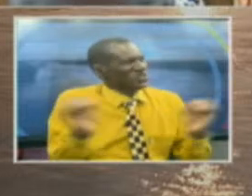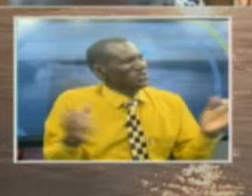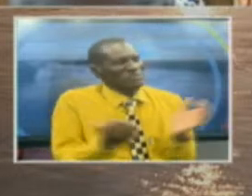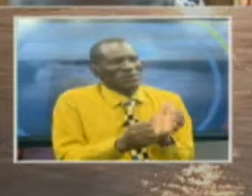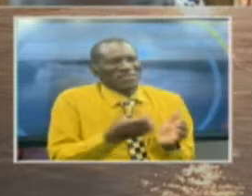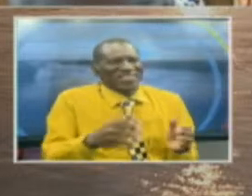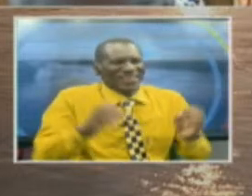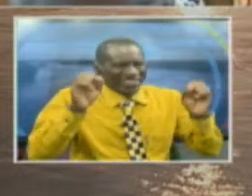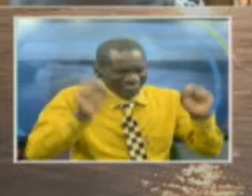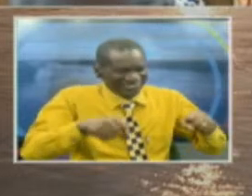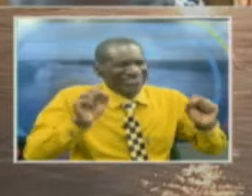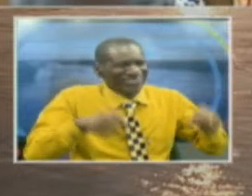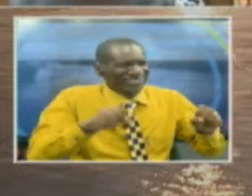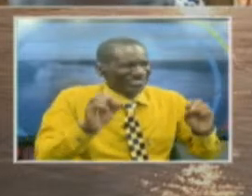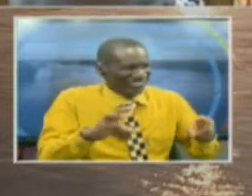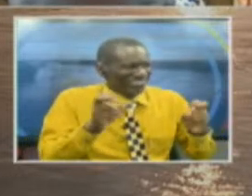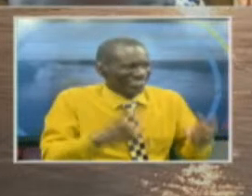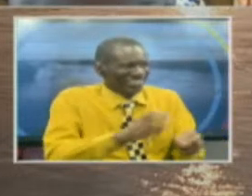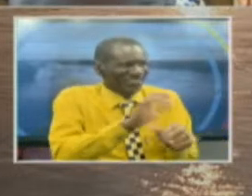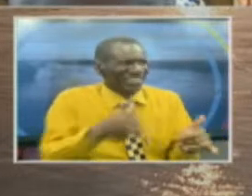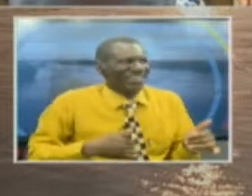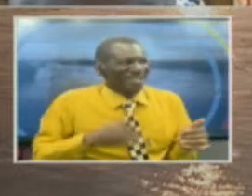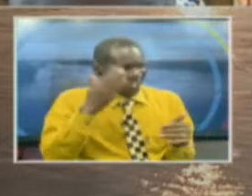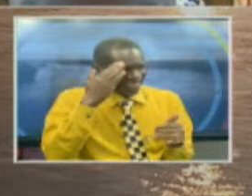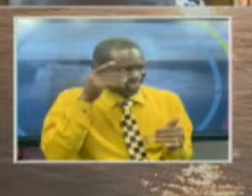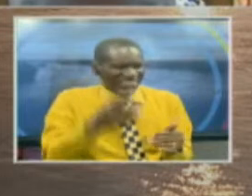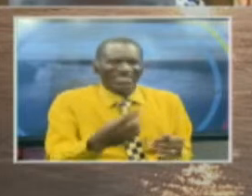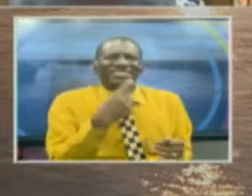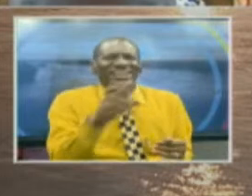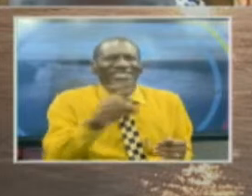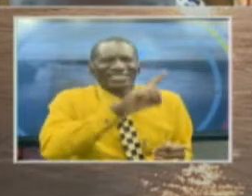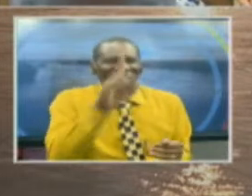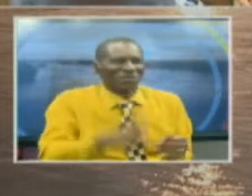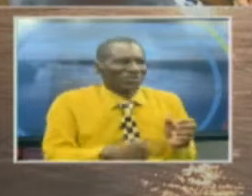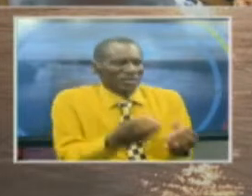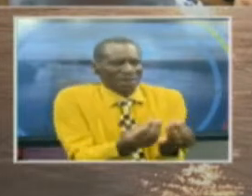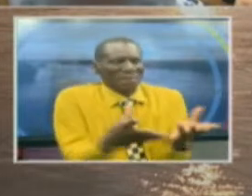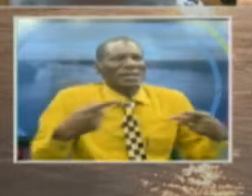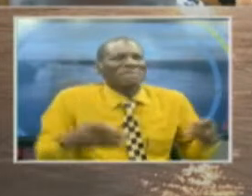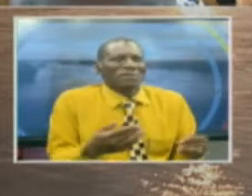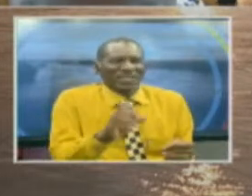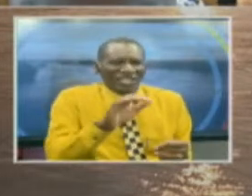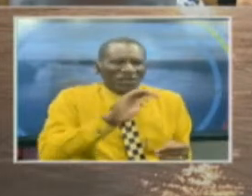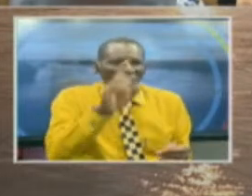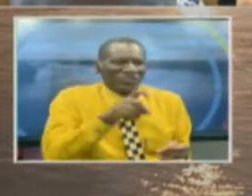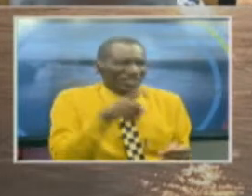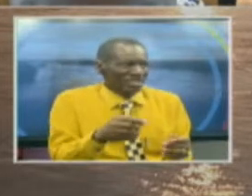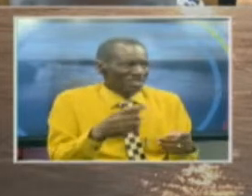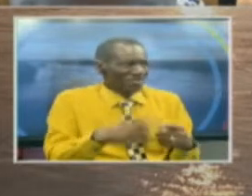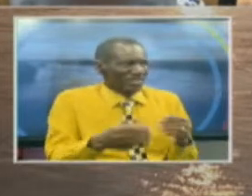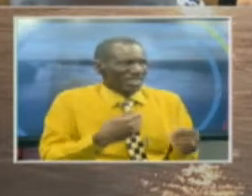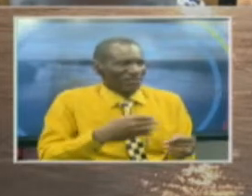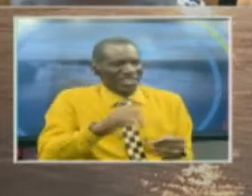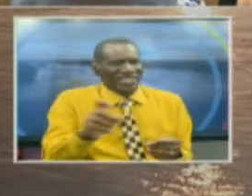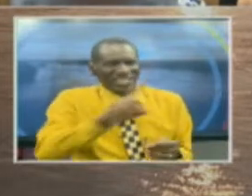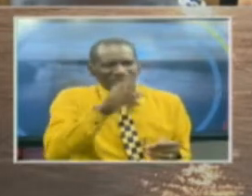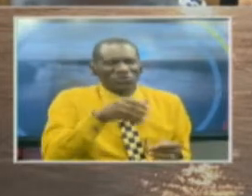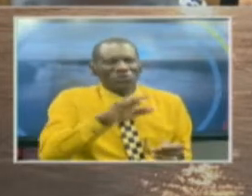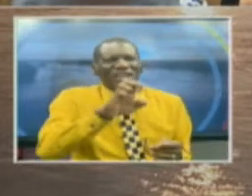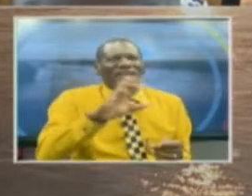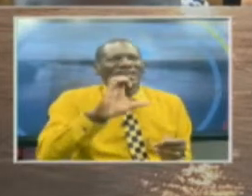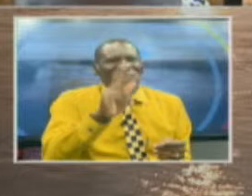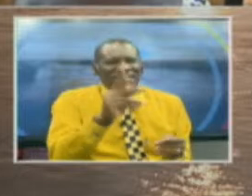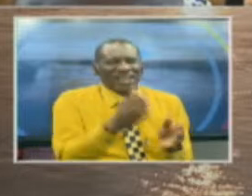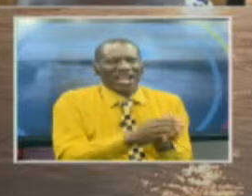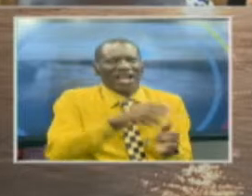Yeah. excellent. Well, I think that answers the question that most people have, but I'll pose the same question to you, Eric and